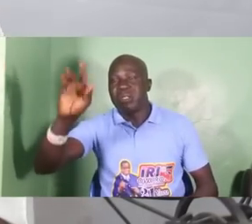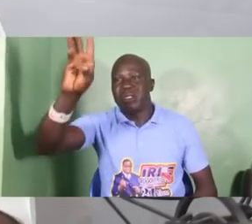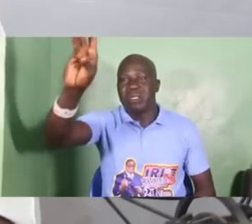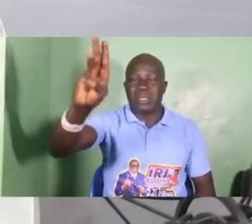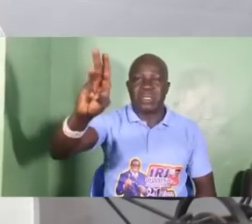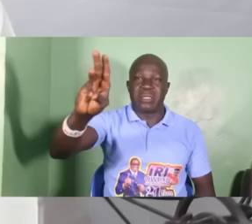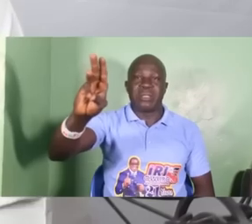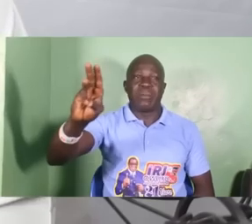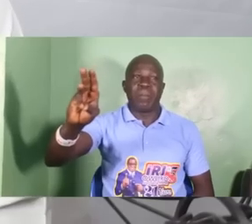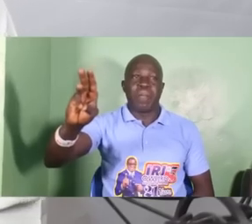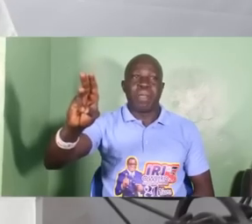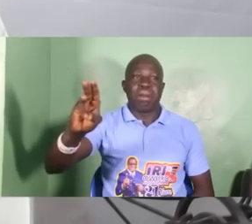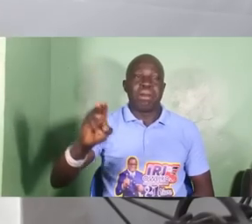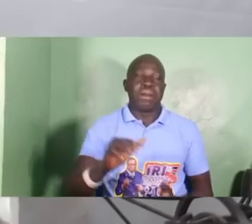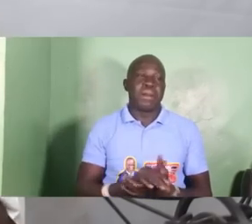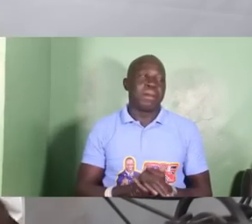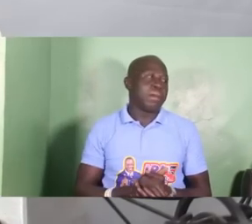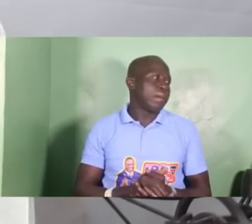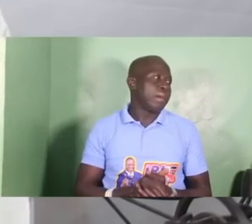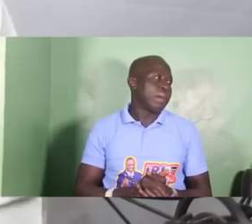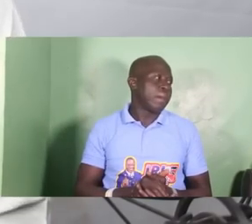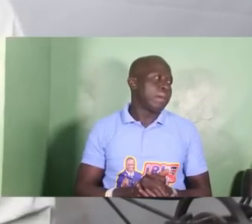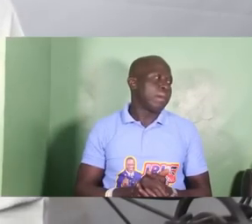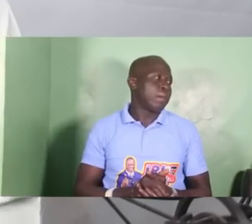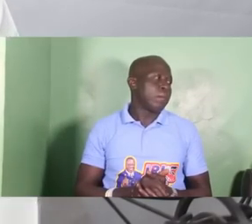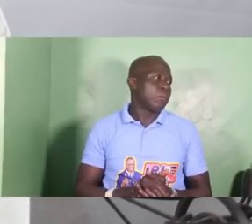26. What does it say?